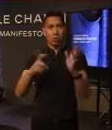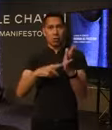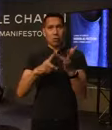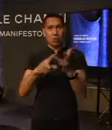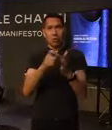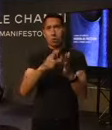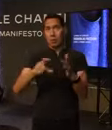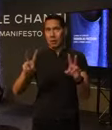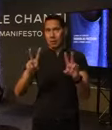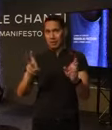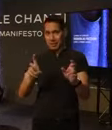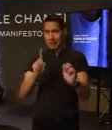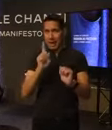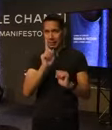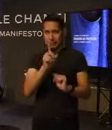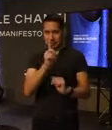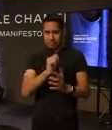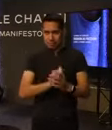And